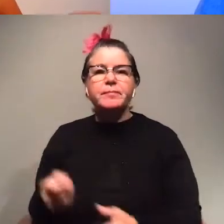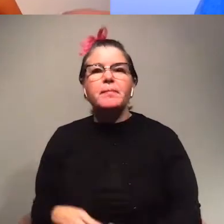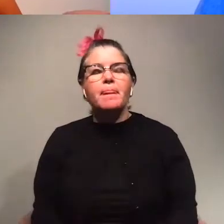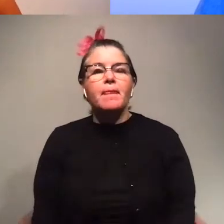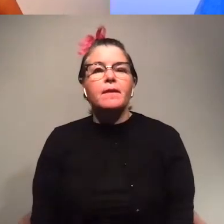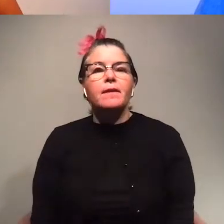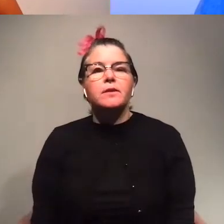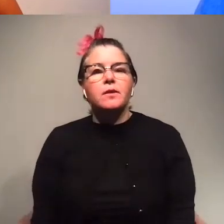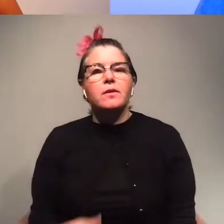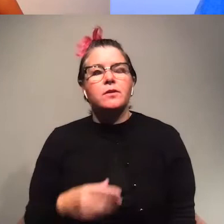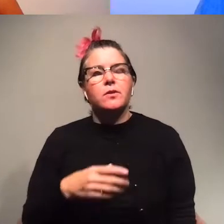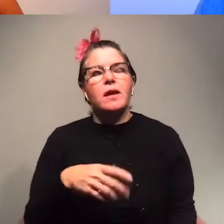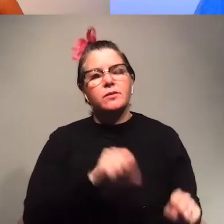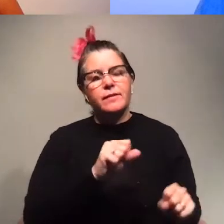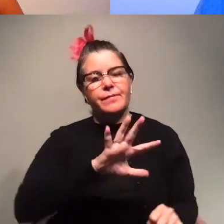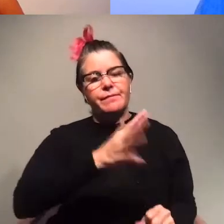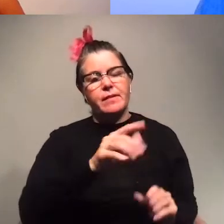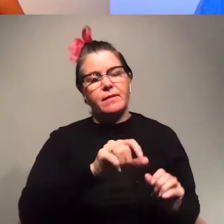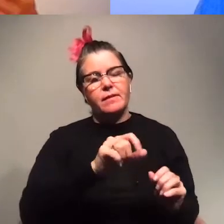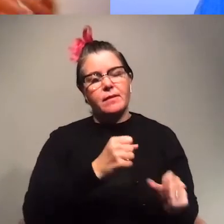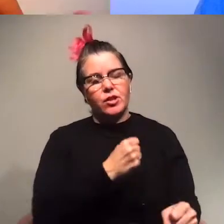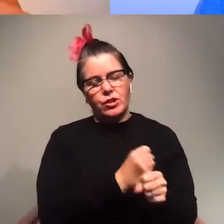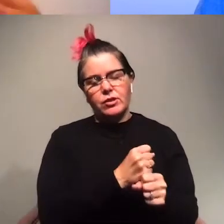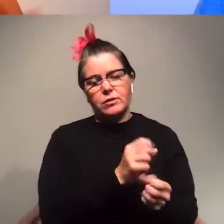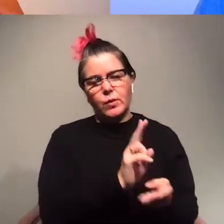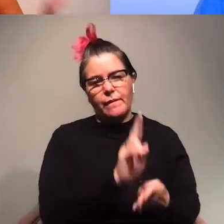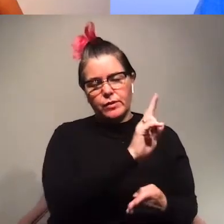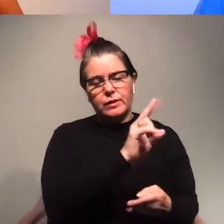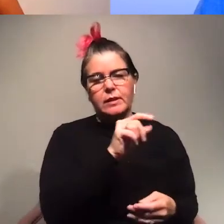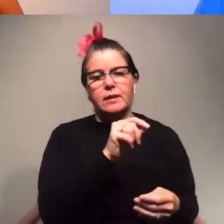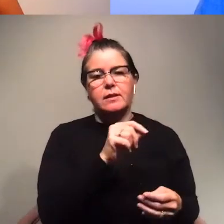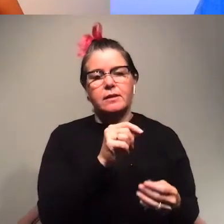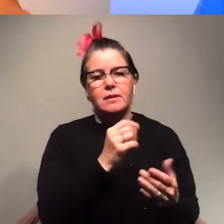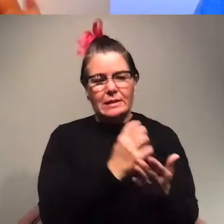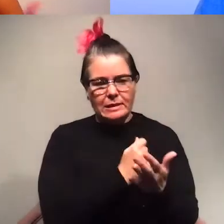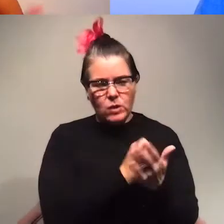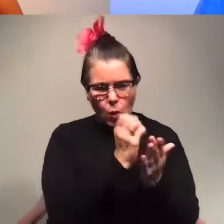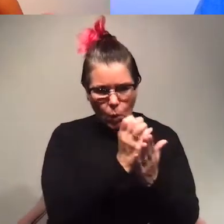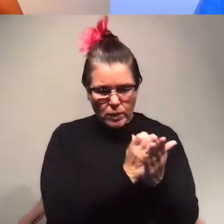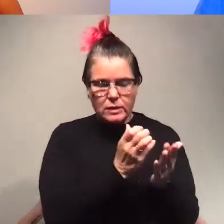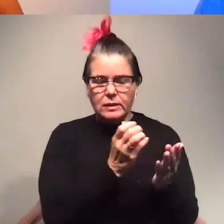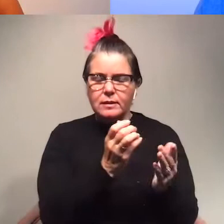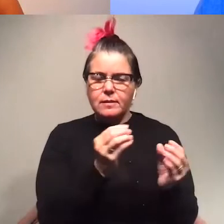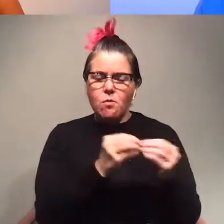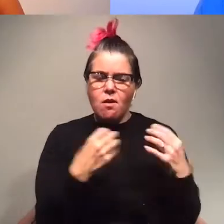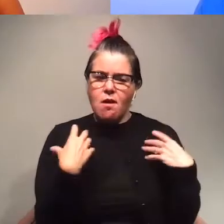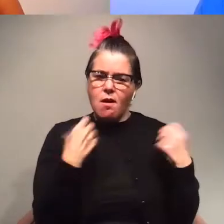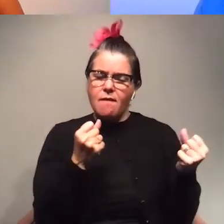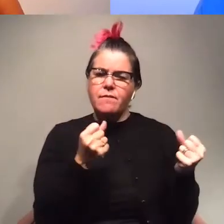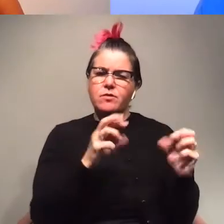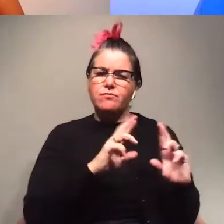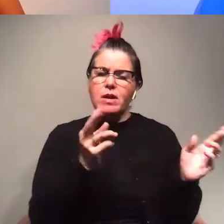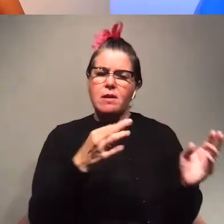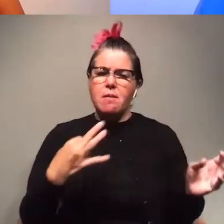ended up taking a fifth year of my undergrad degree because I wanted to get the coursework and just feel a little bit more confident when I was applying